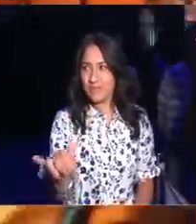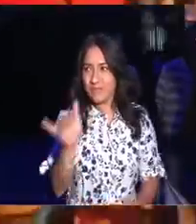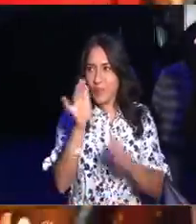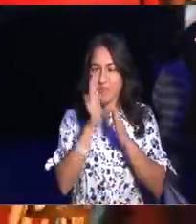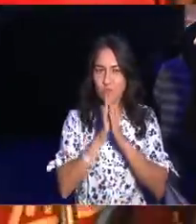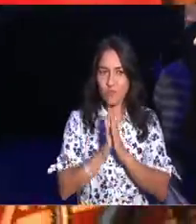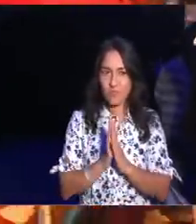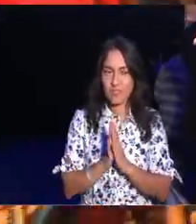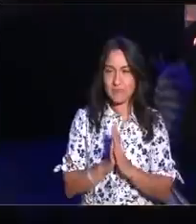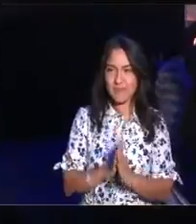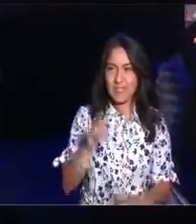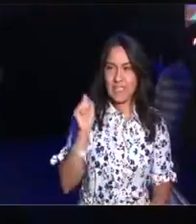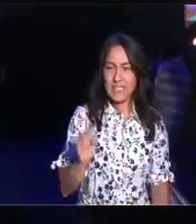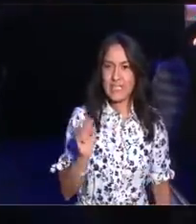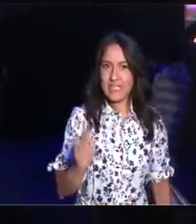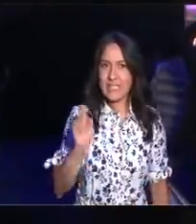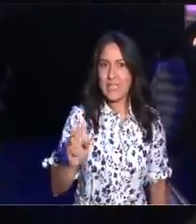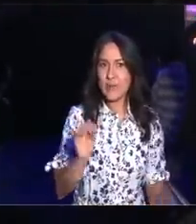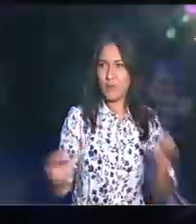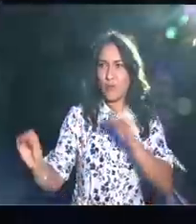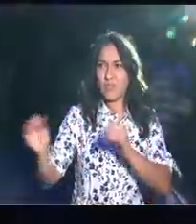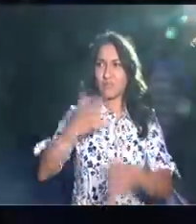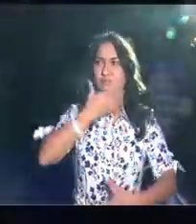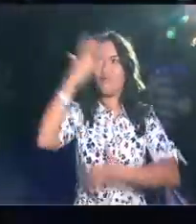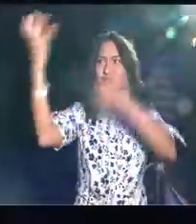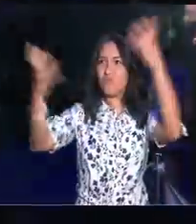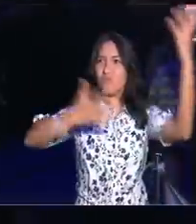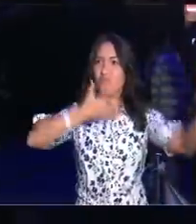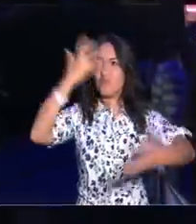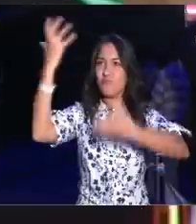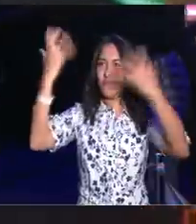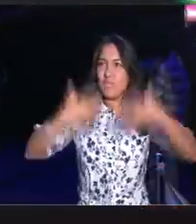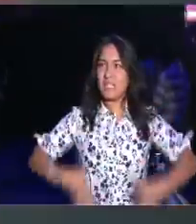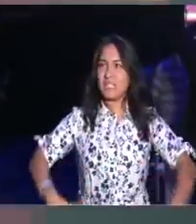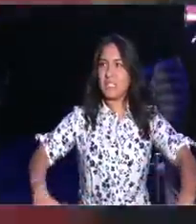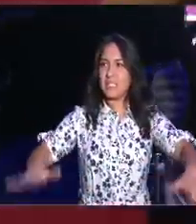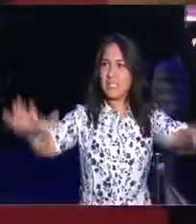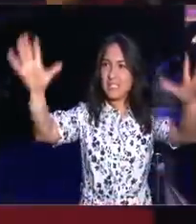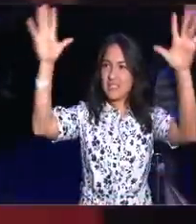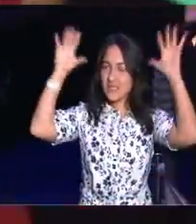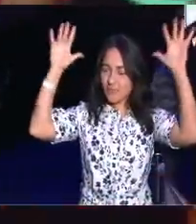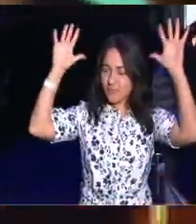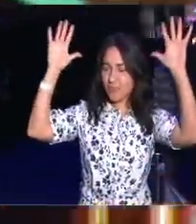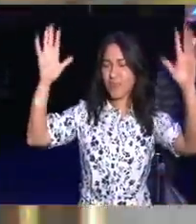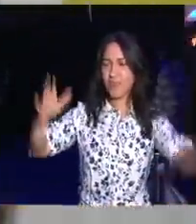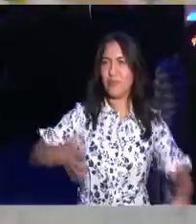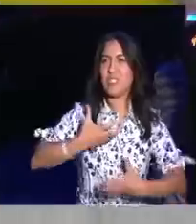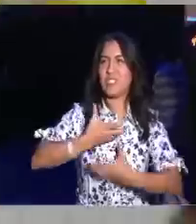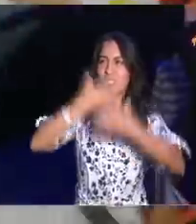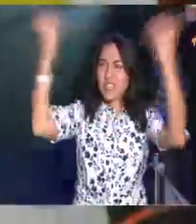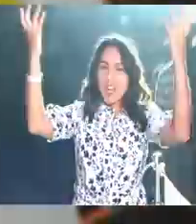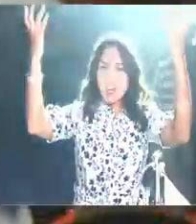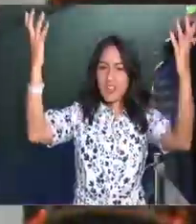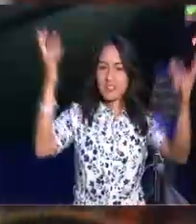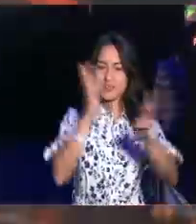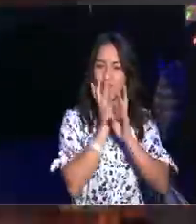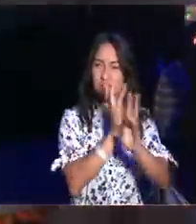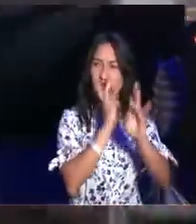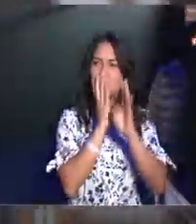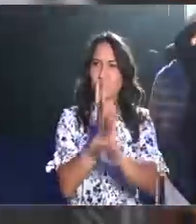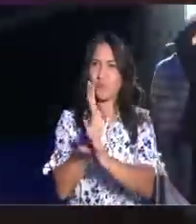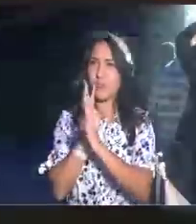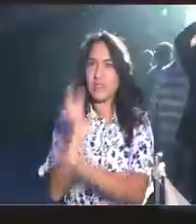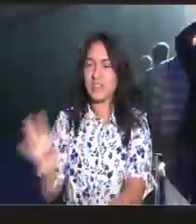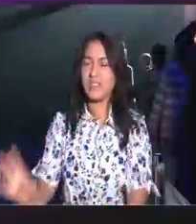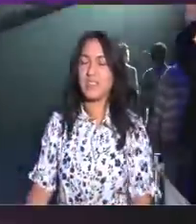If you need a move, open up your mouth. Throw your head back and lift up a shout.